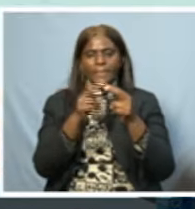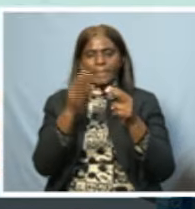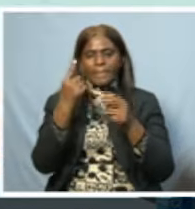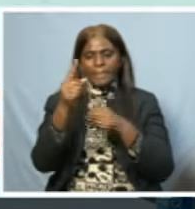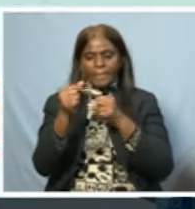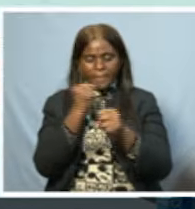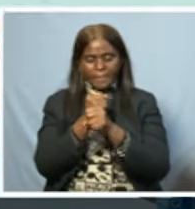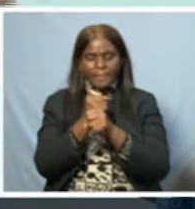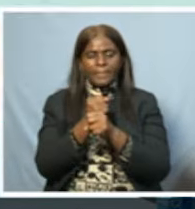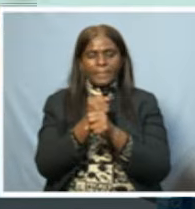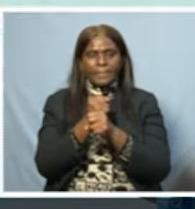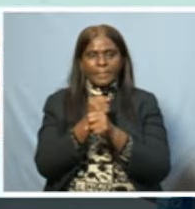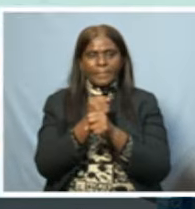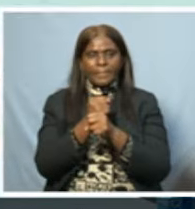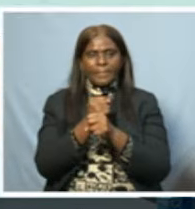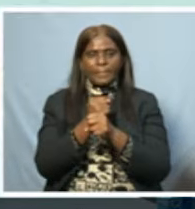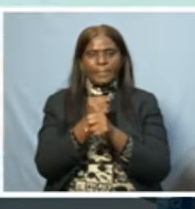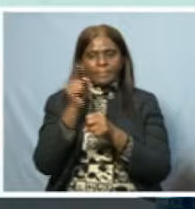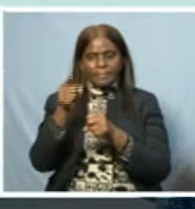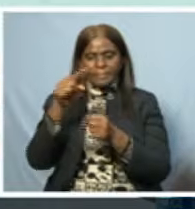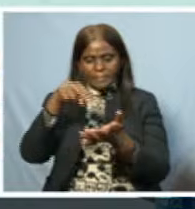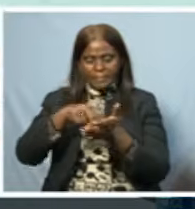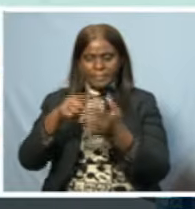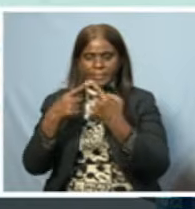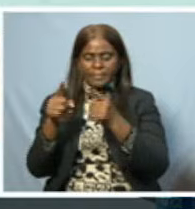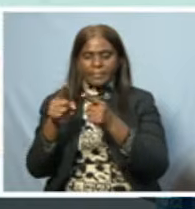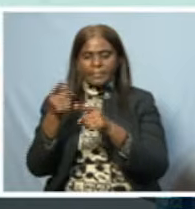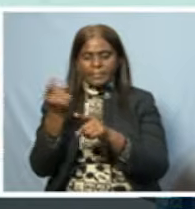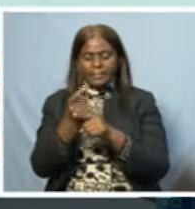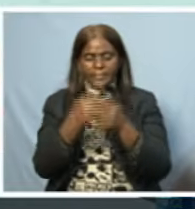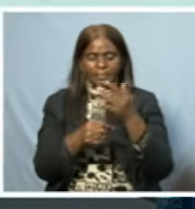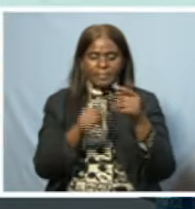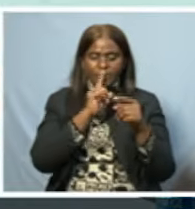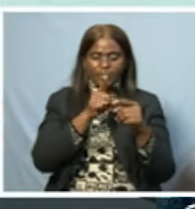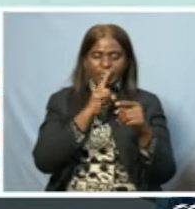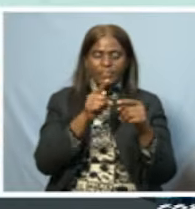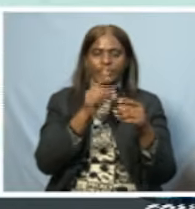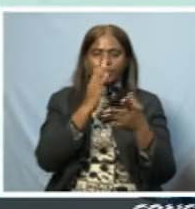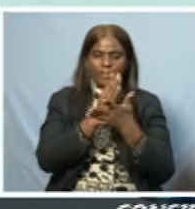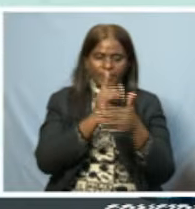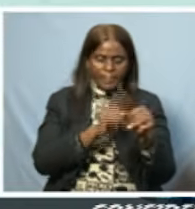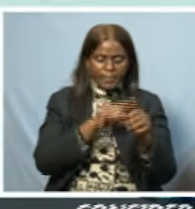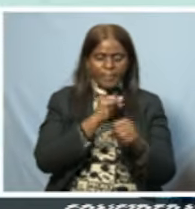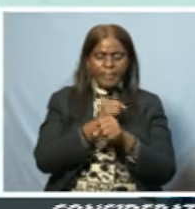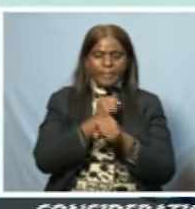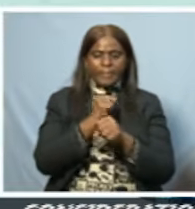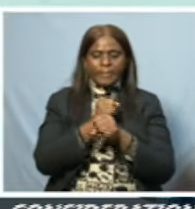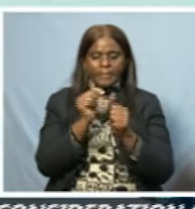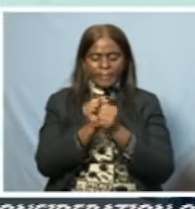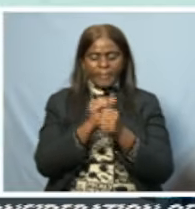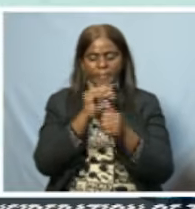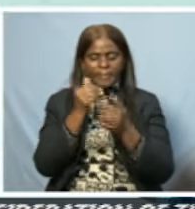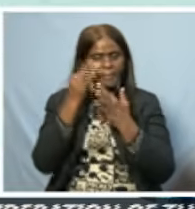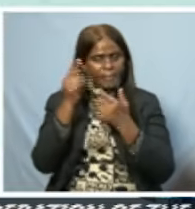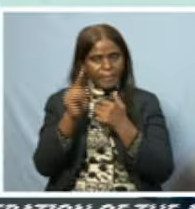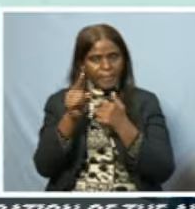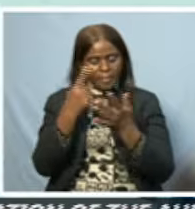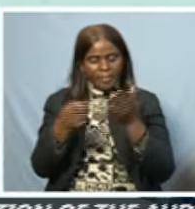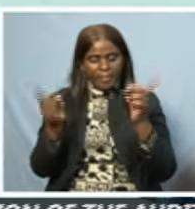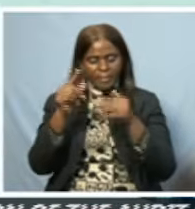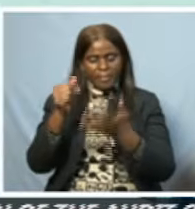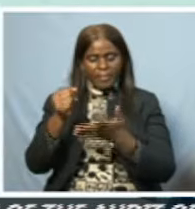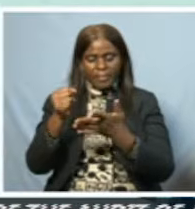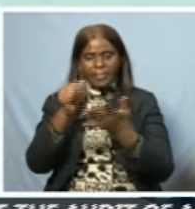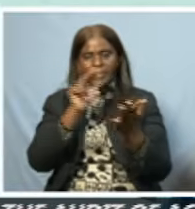year because that stands different from the actual casualization. With hope that when our budget